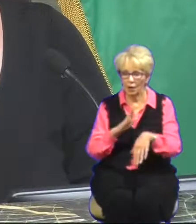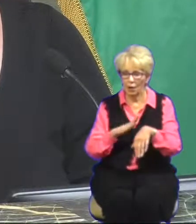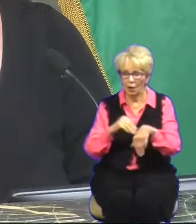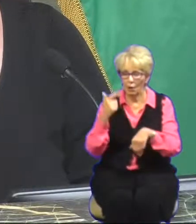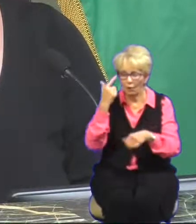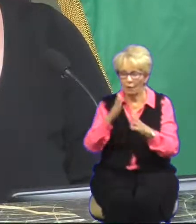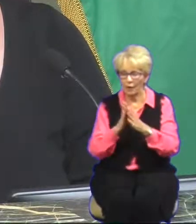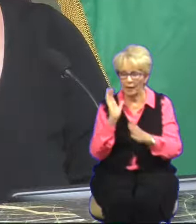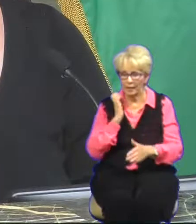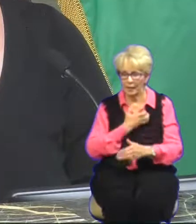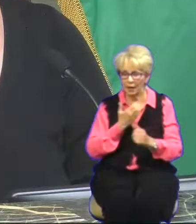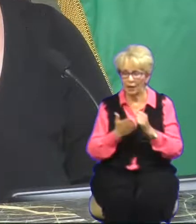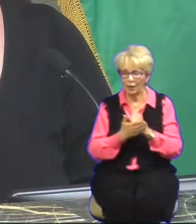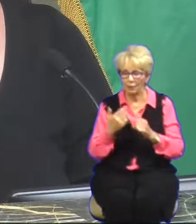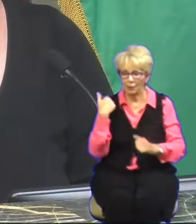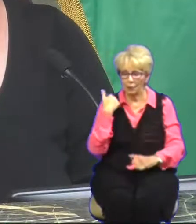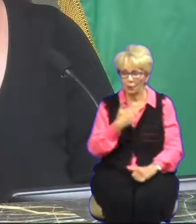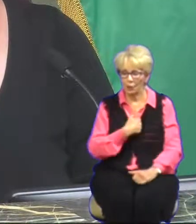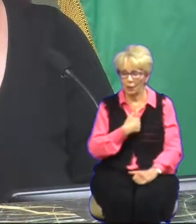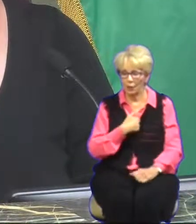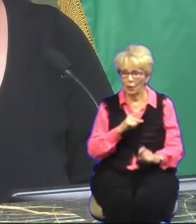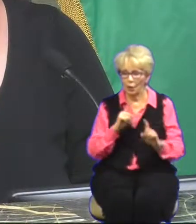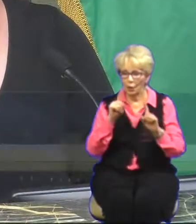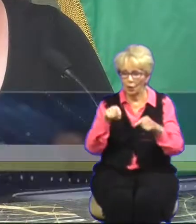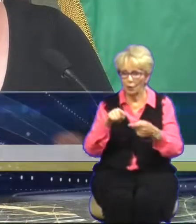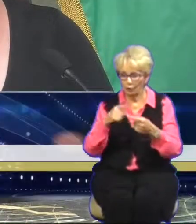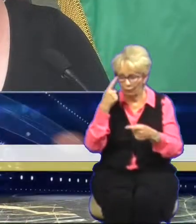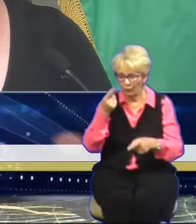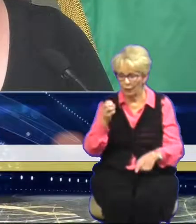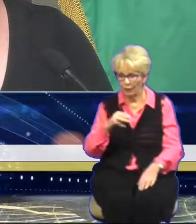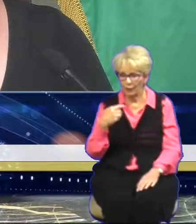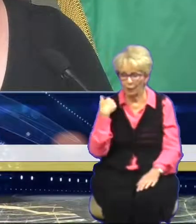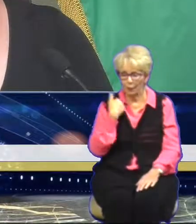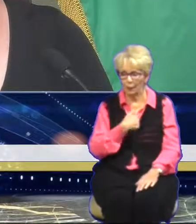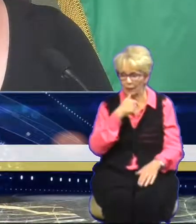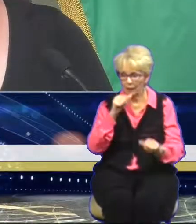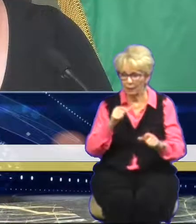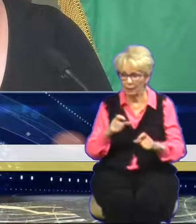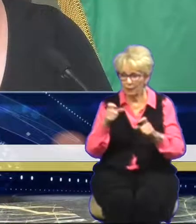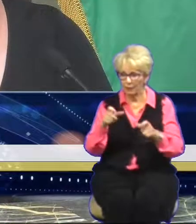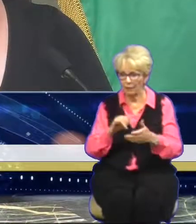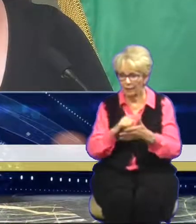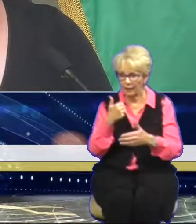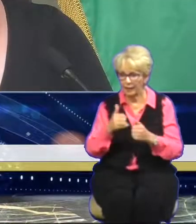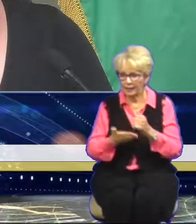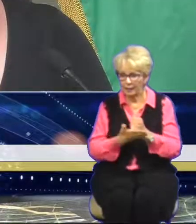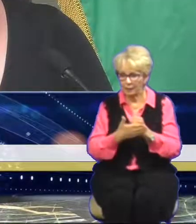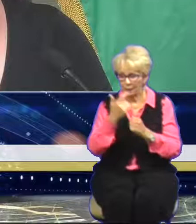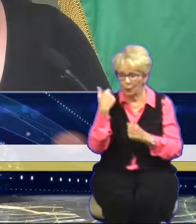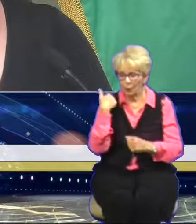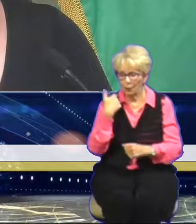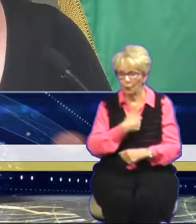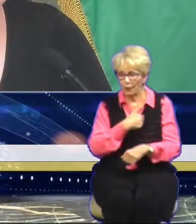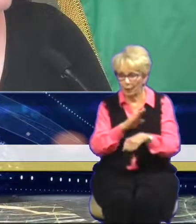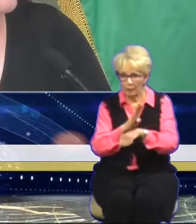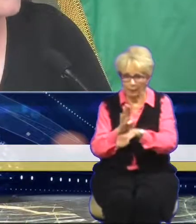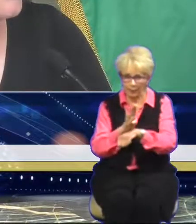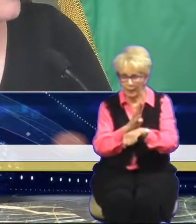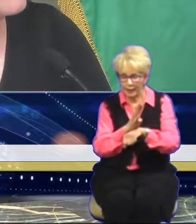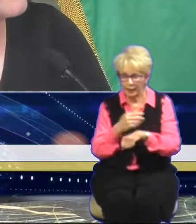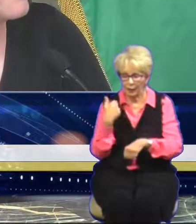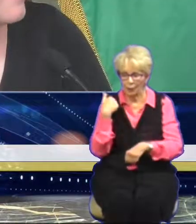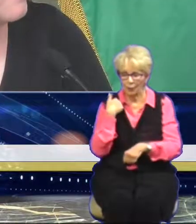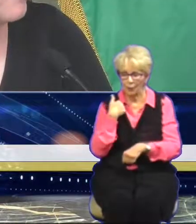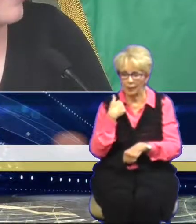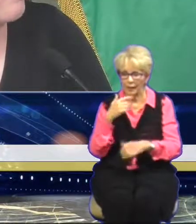asked for our help because we are a go-to for them, and we were not able to provide them any assistance because we were busy. We reached